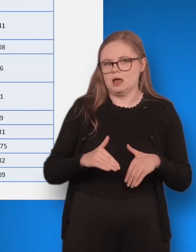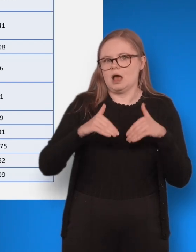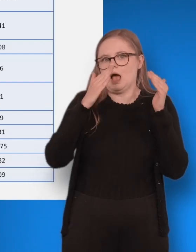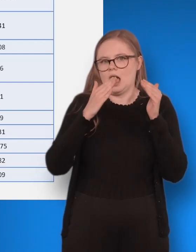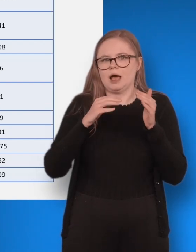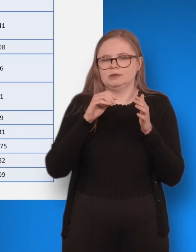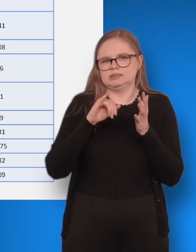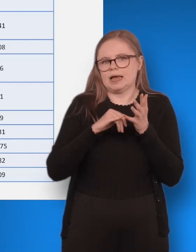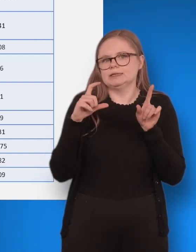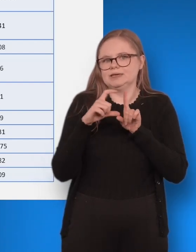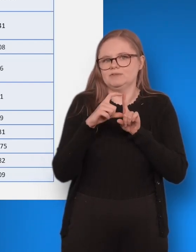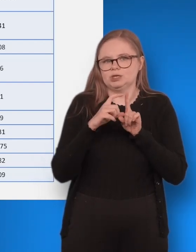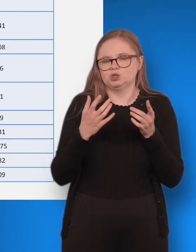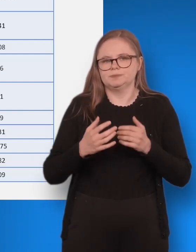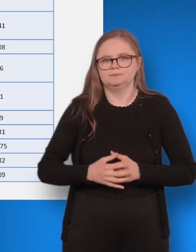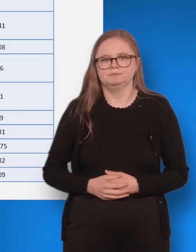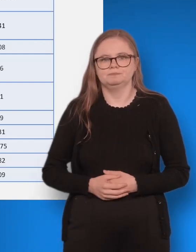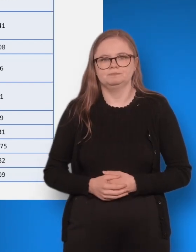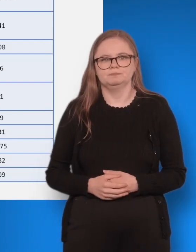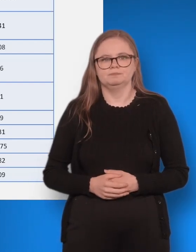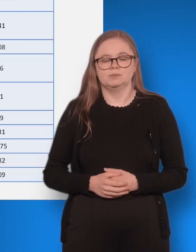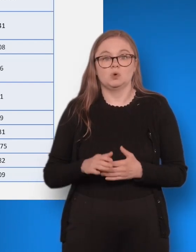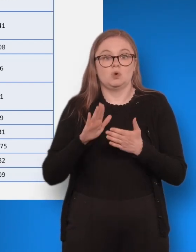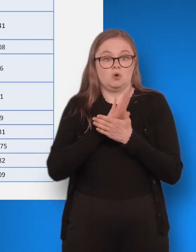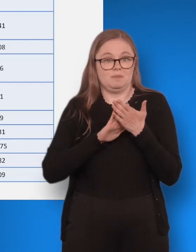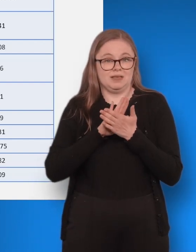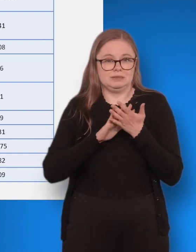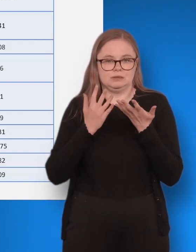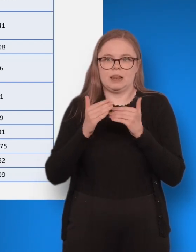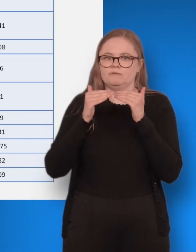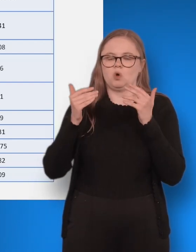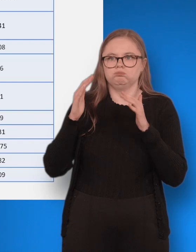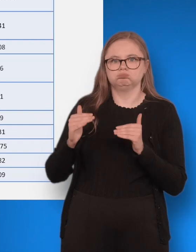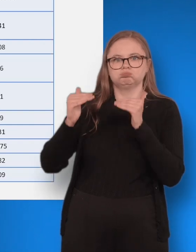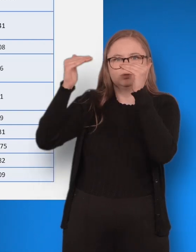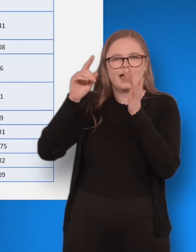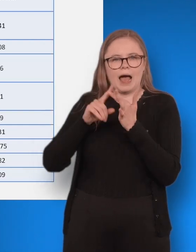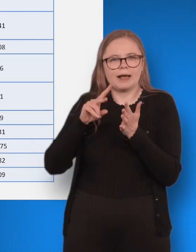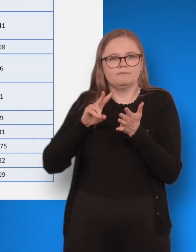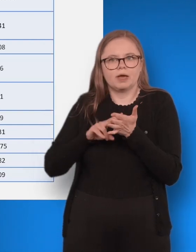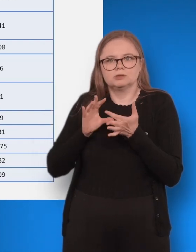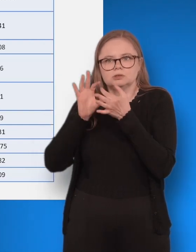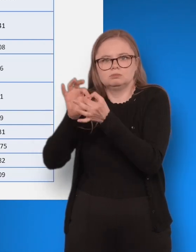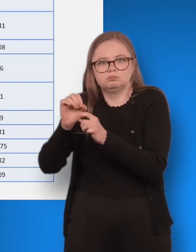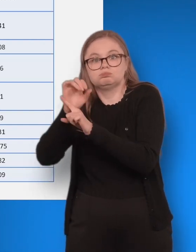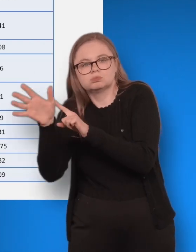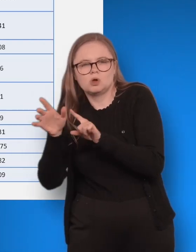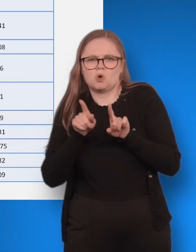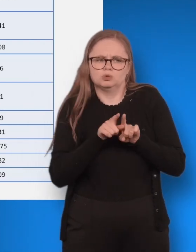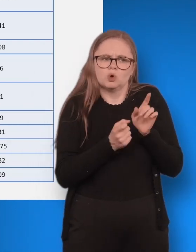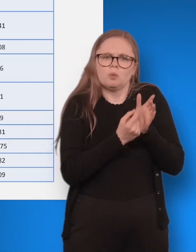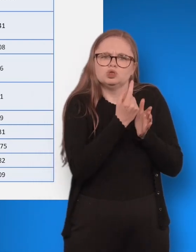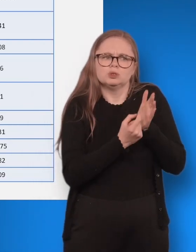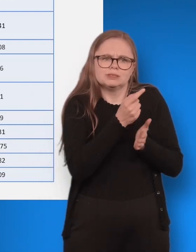standard deviation, suggesting that the level of prestige represented by the eigenvector centrality and